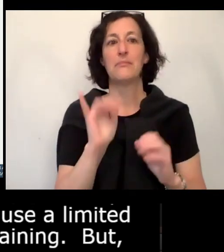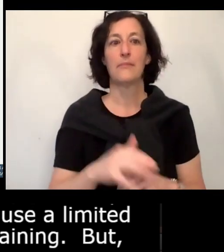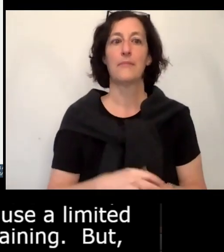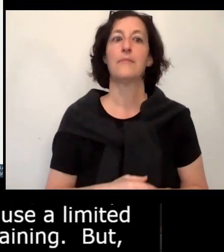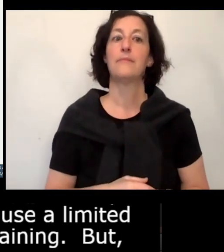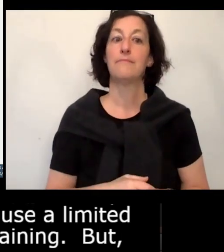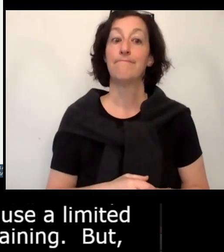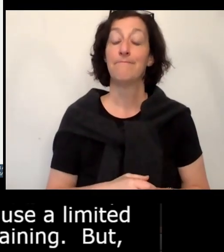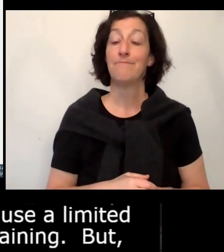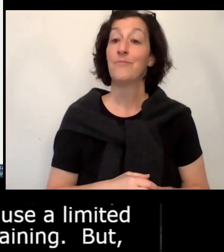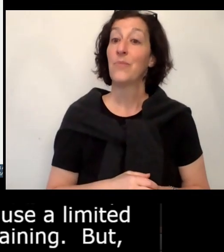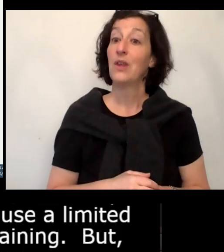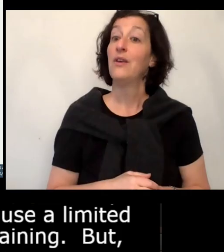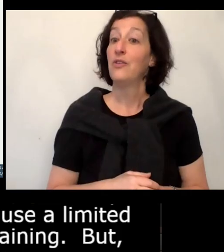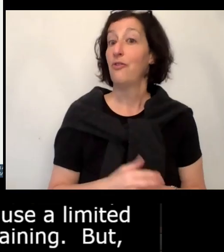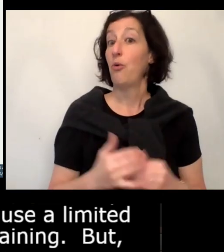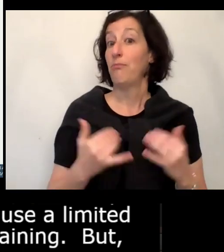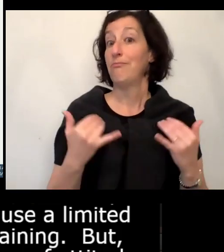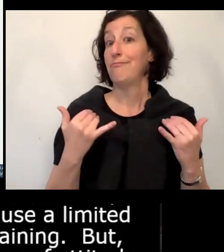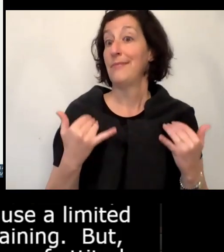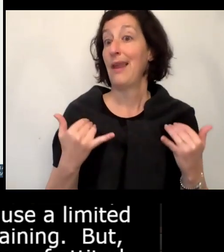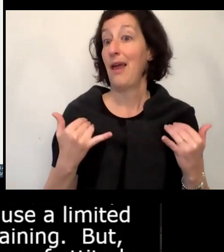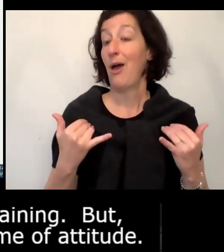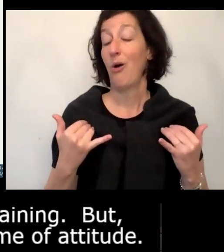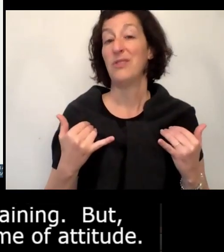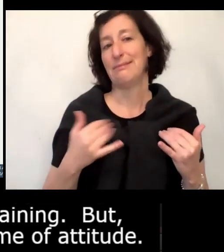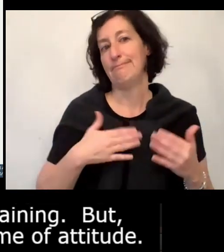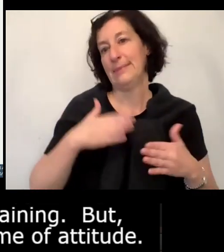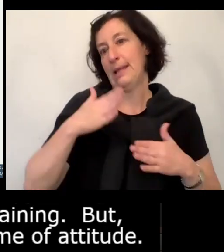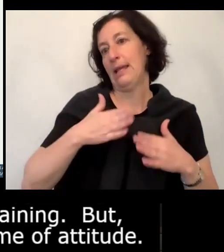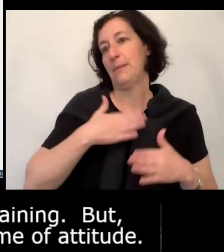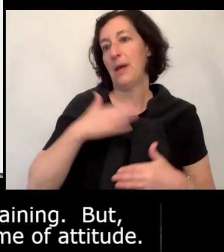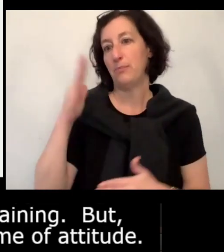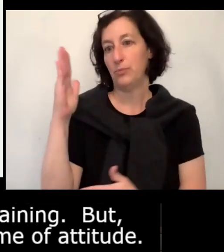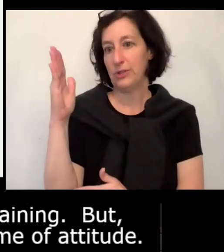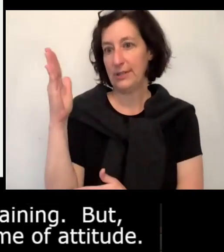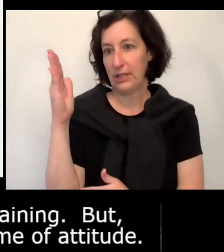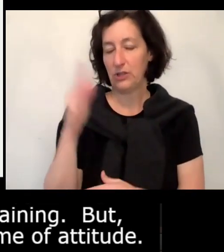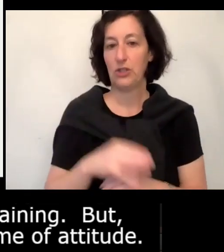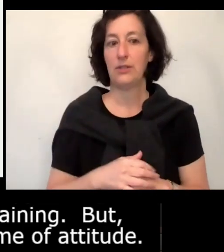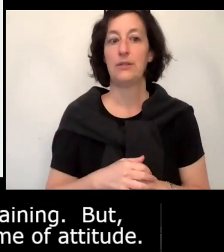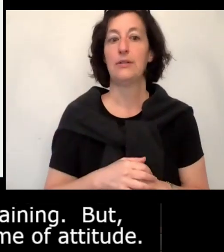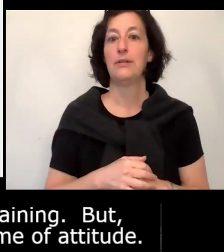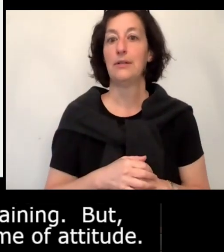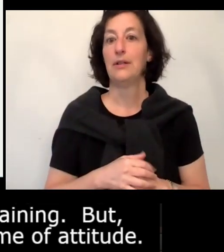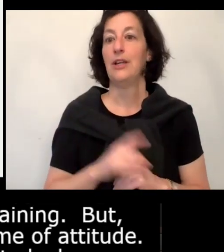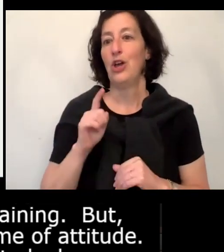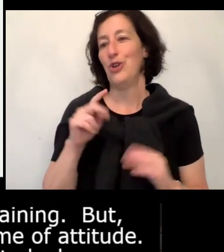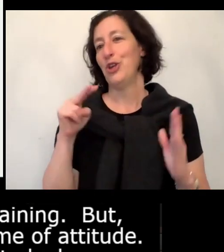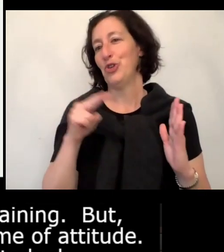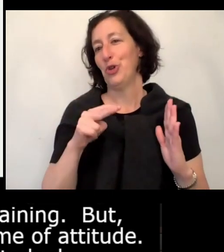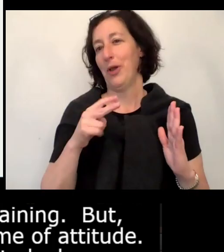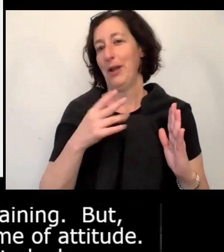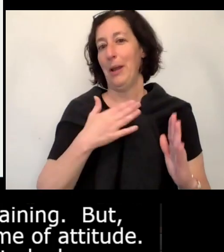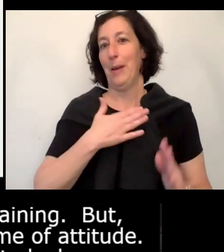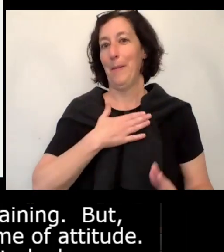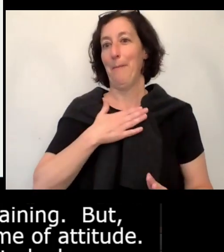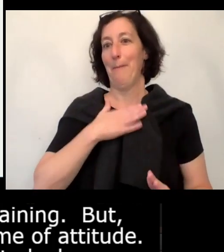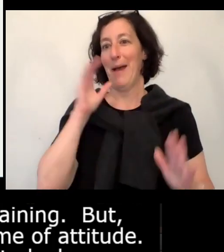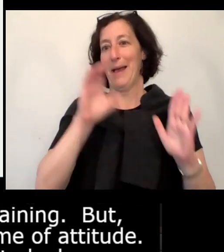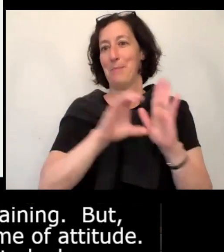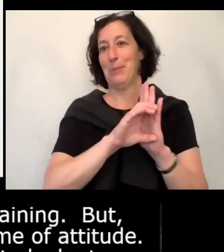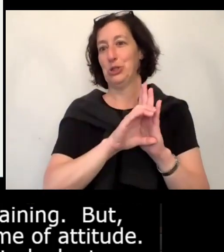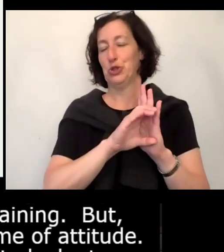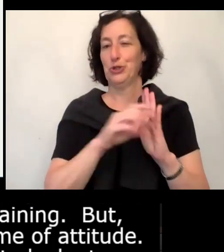So that pretty much brings us to the end. You need to look at my mugshot here, which